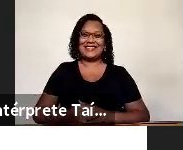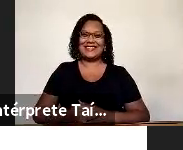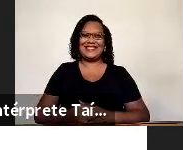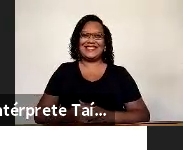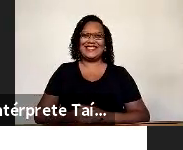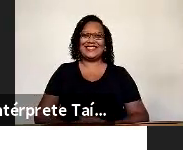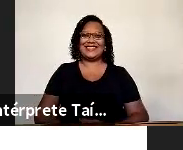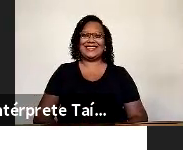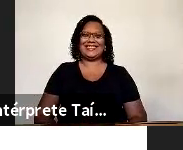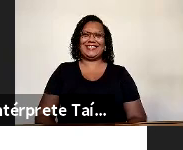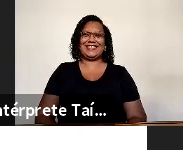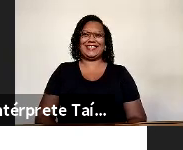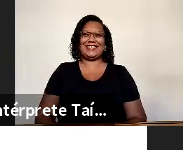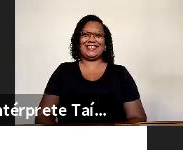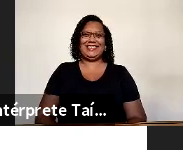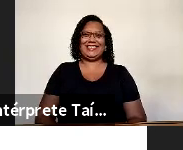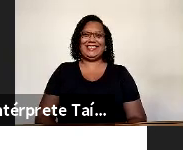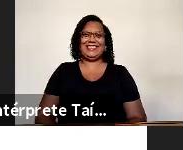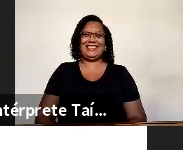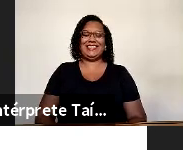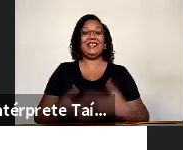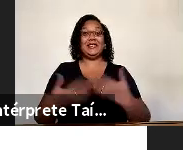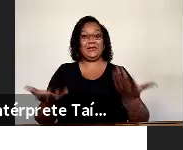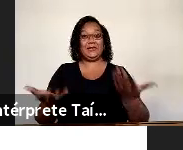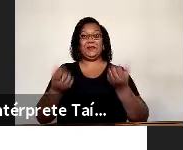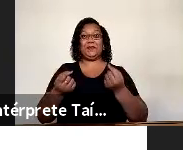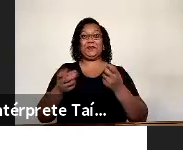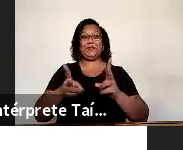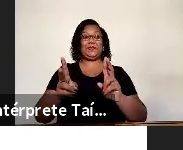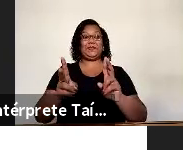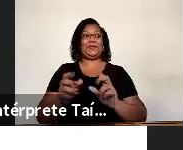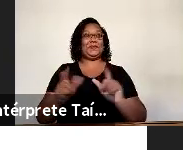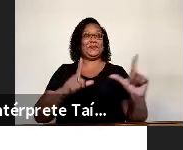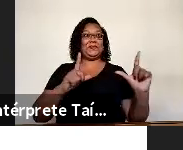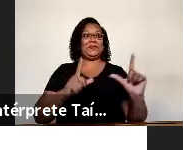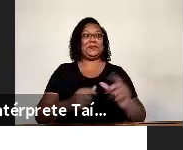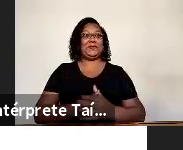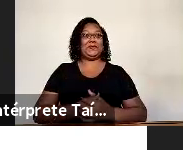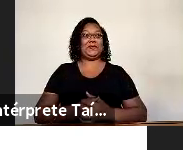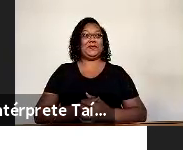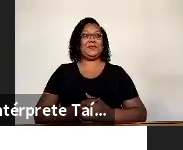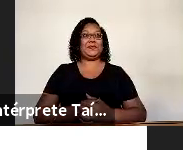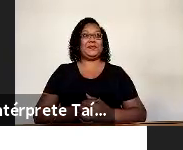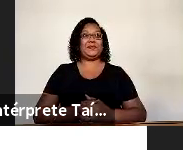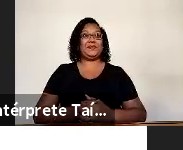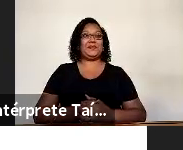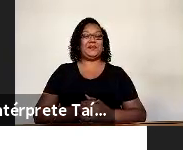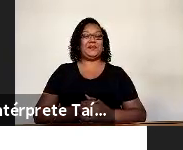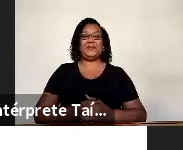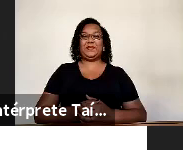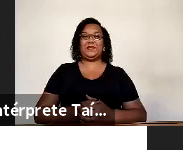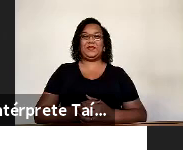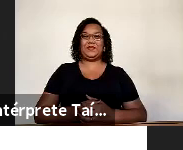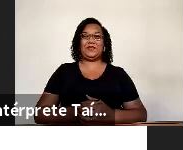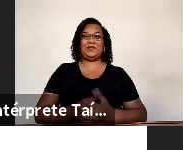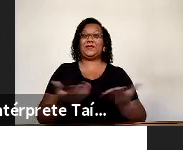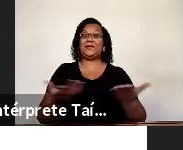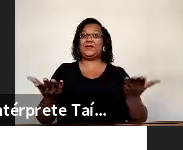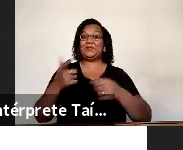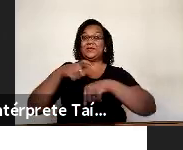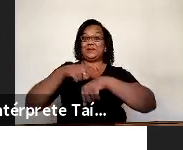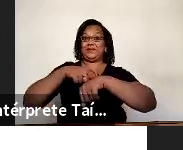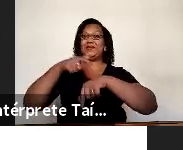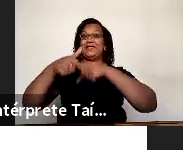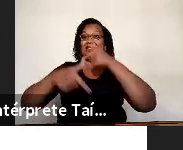And here we go. It's time to go. So, time to work. The few